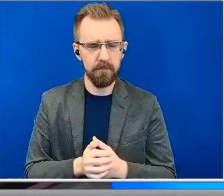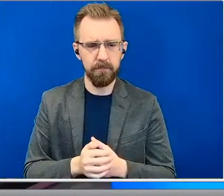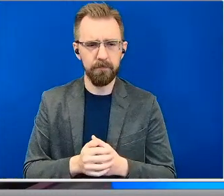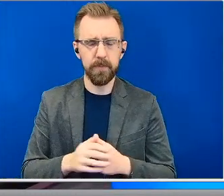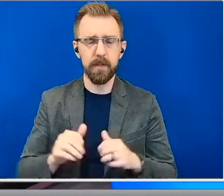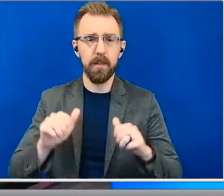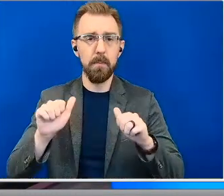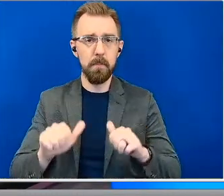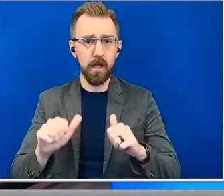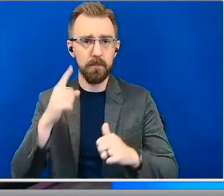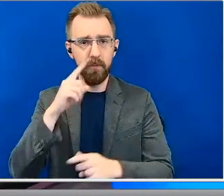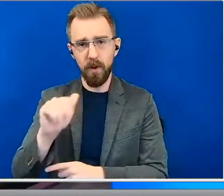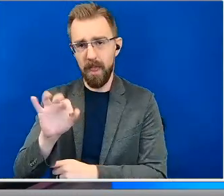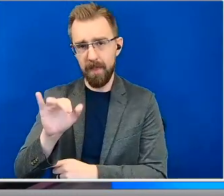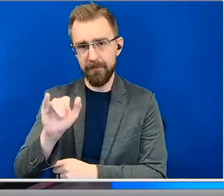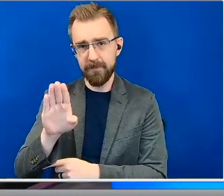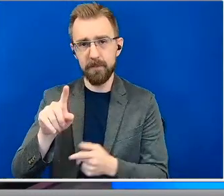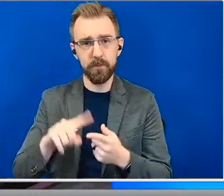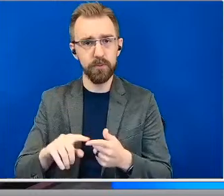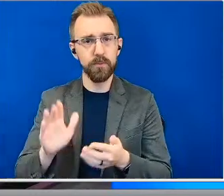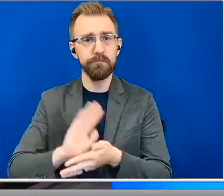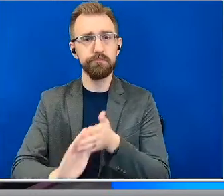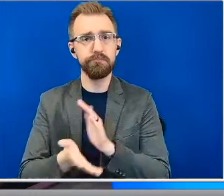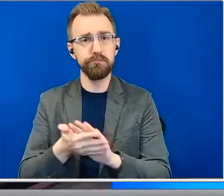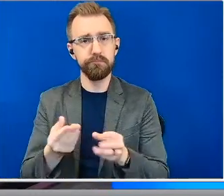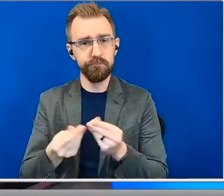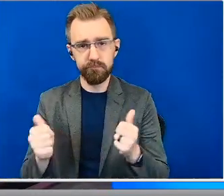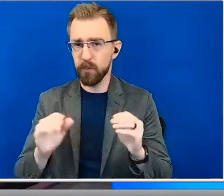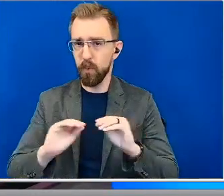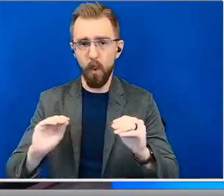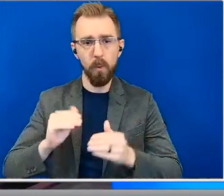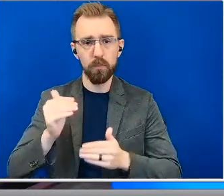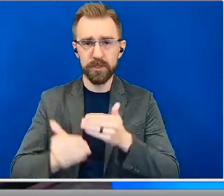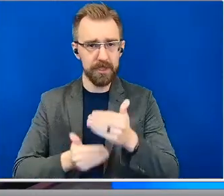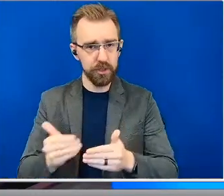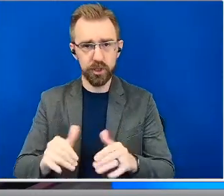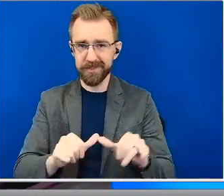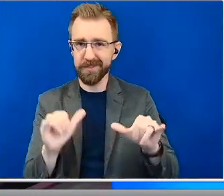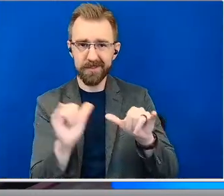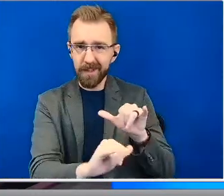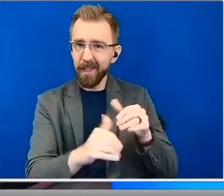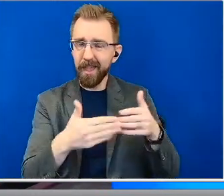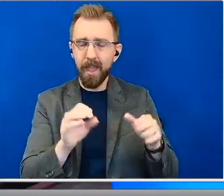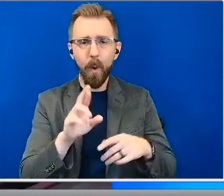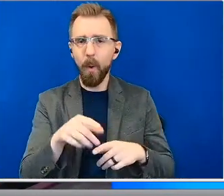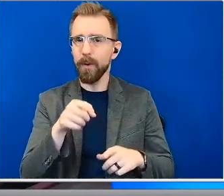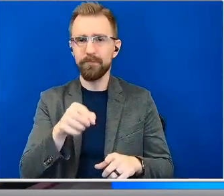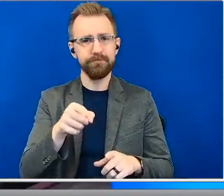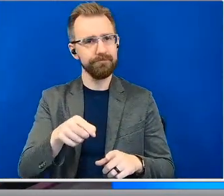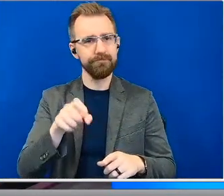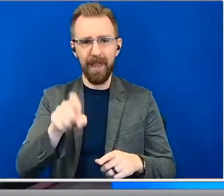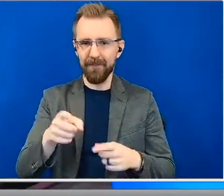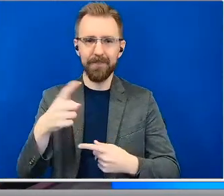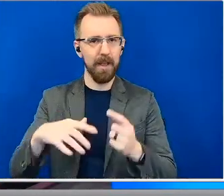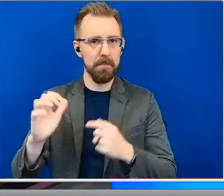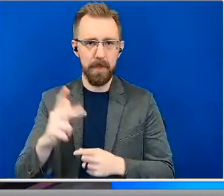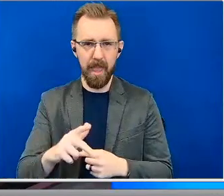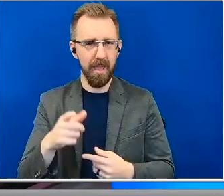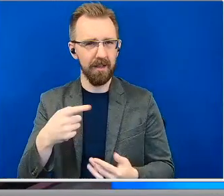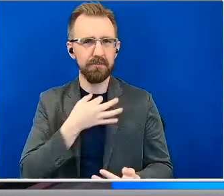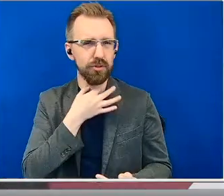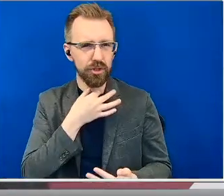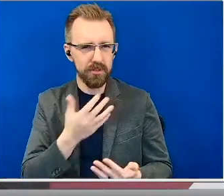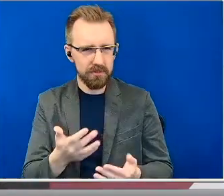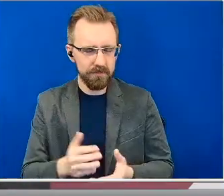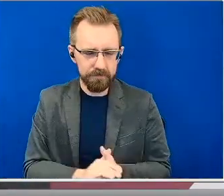AFib to ever go away without a procedure and stay away, or was this destined to come back for Daryle? So in